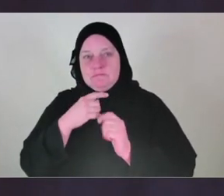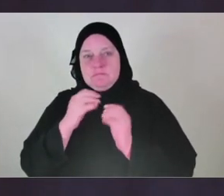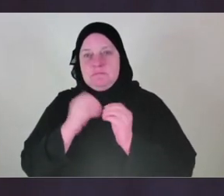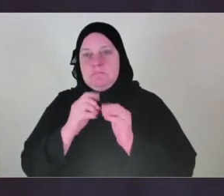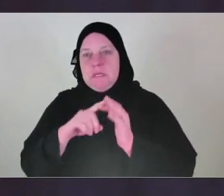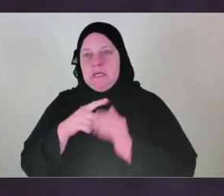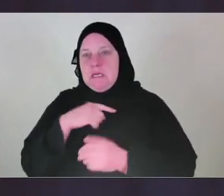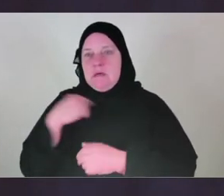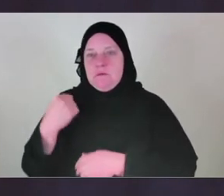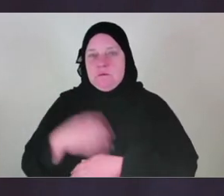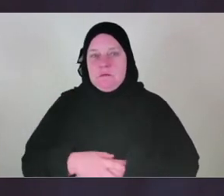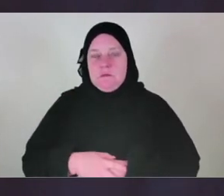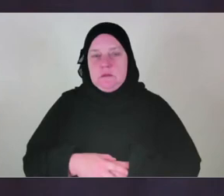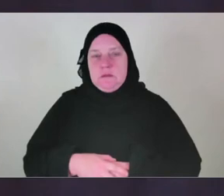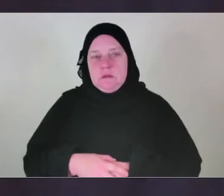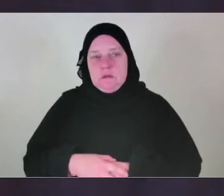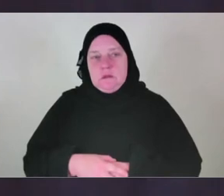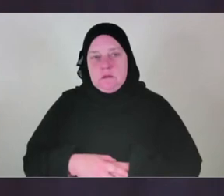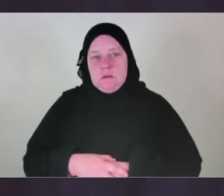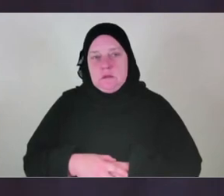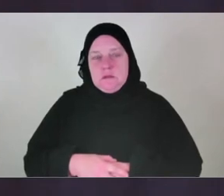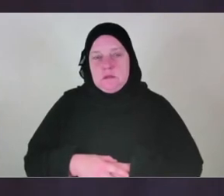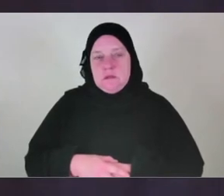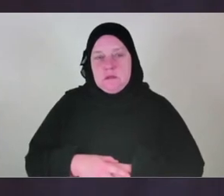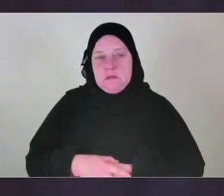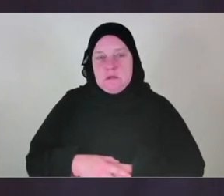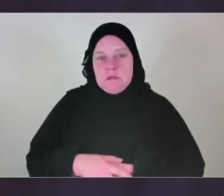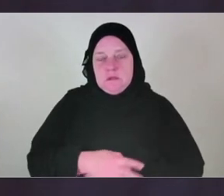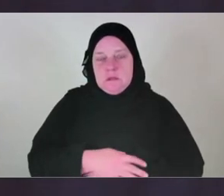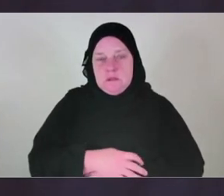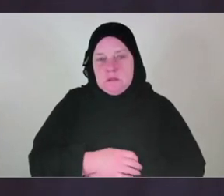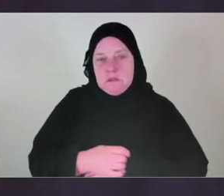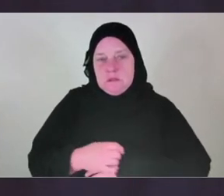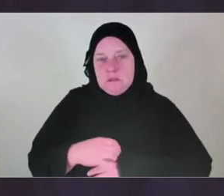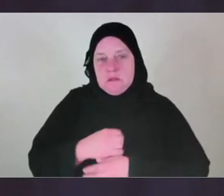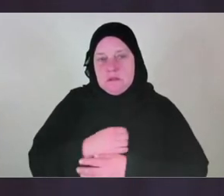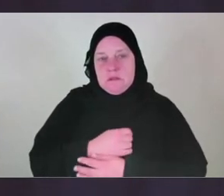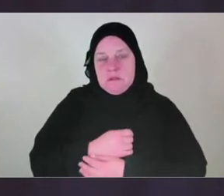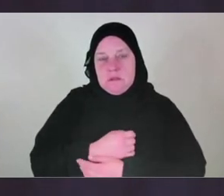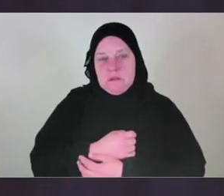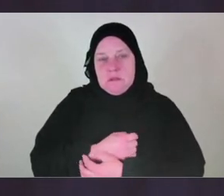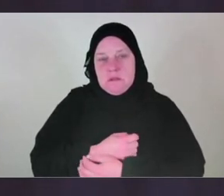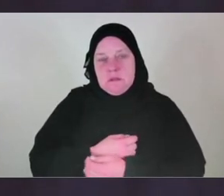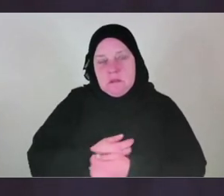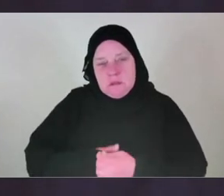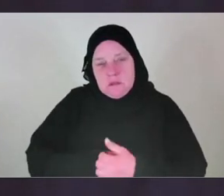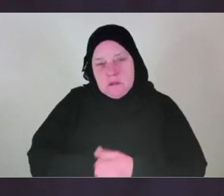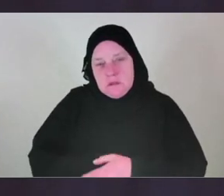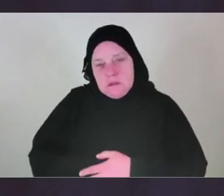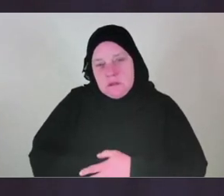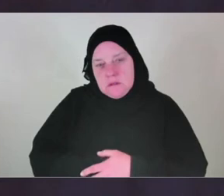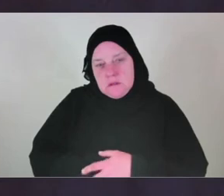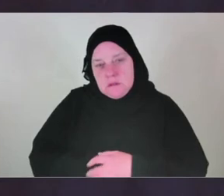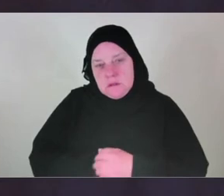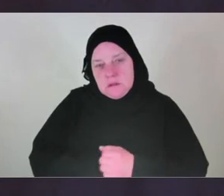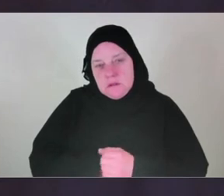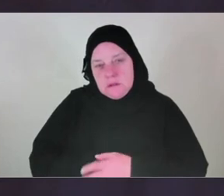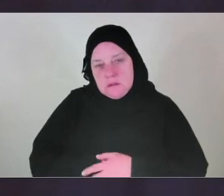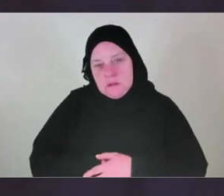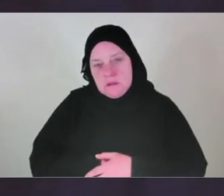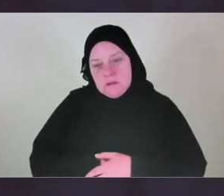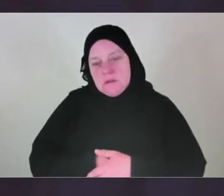He will be killed in a way that will take his life. It will be basically, it's something that's